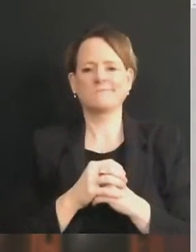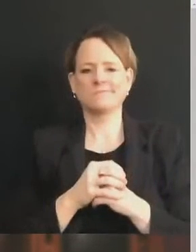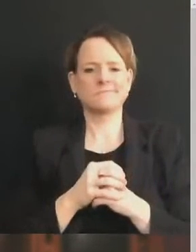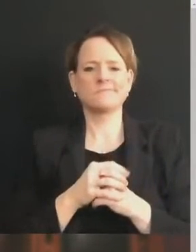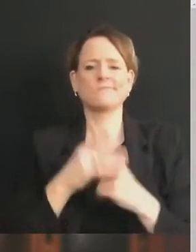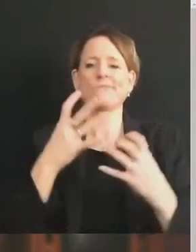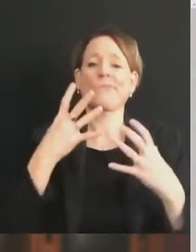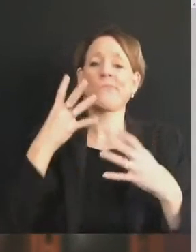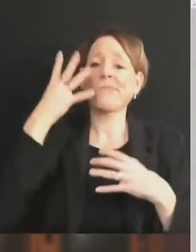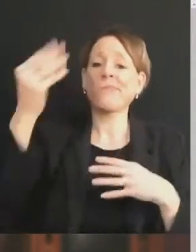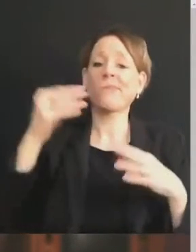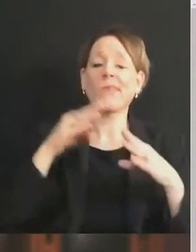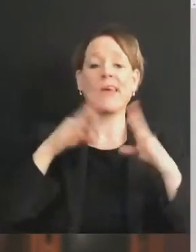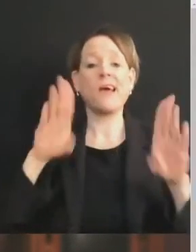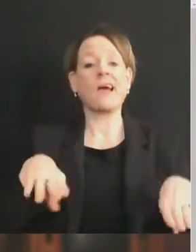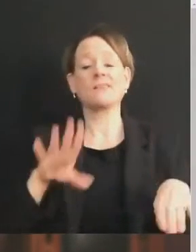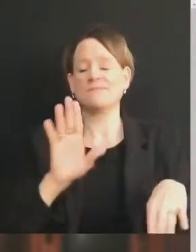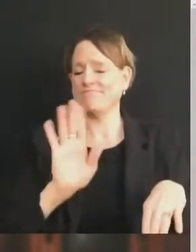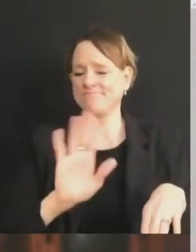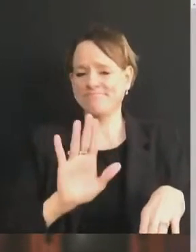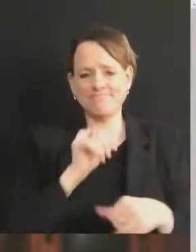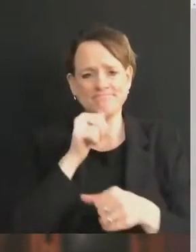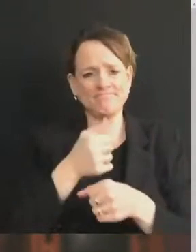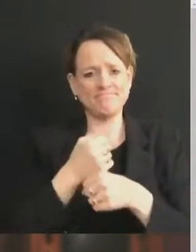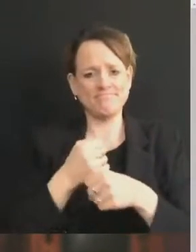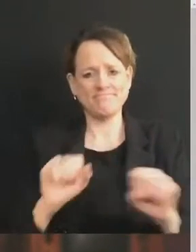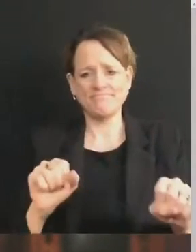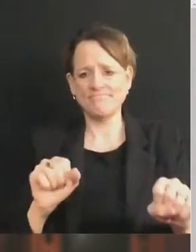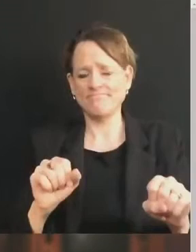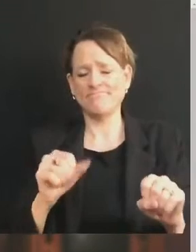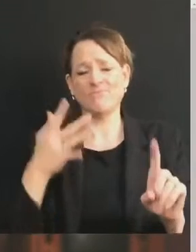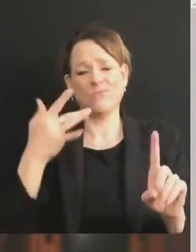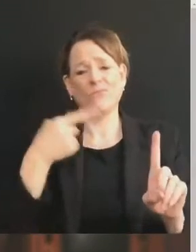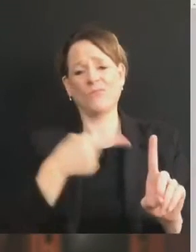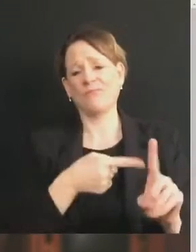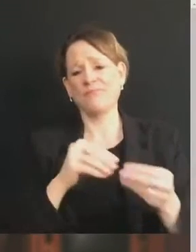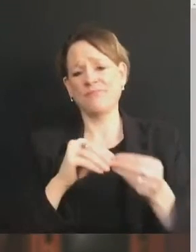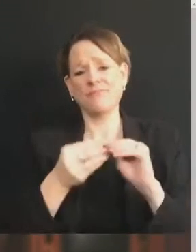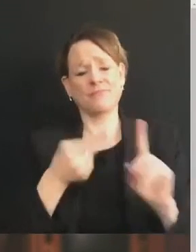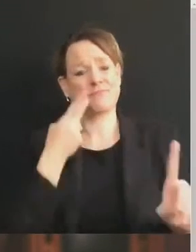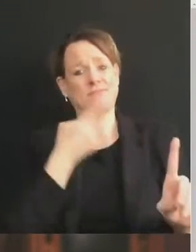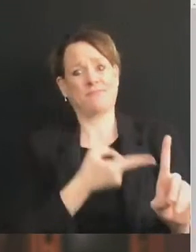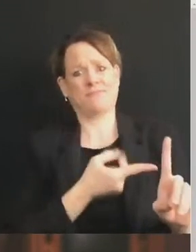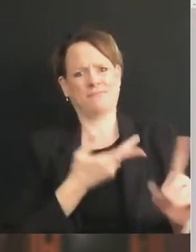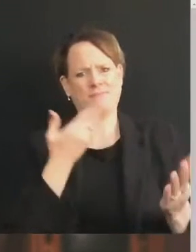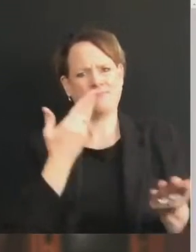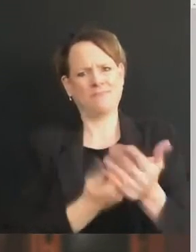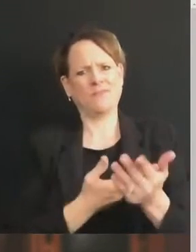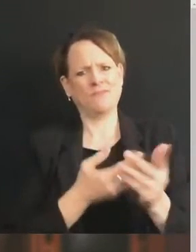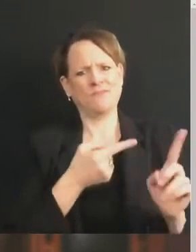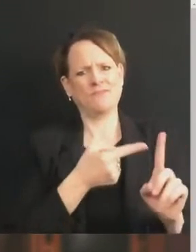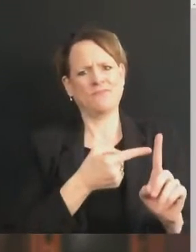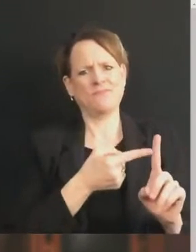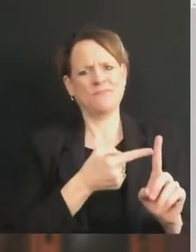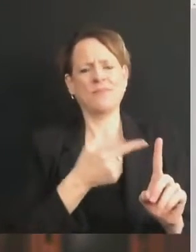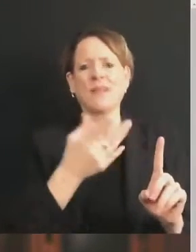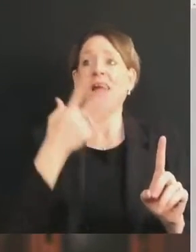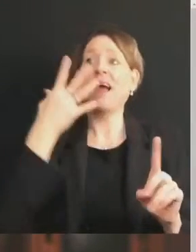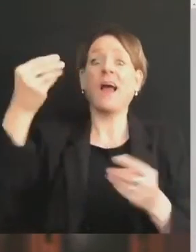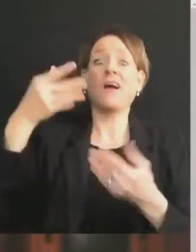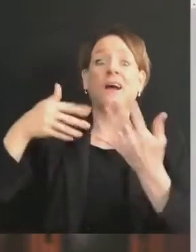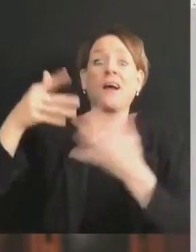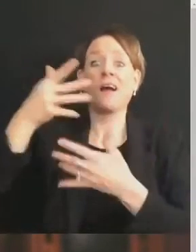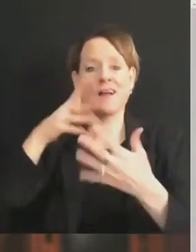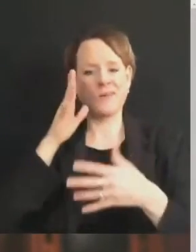data just is not bearing that out, and we need to do everything we can to slow the spread, and that means stay home as much as possible, wear a mask,